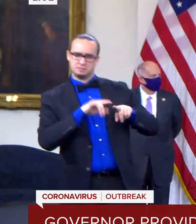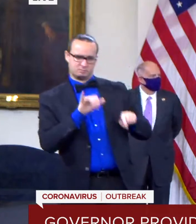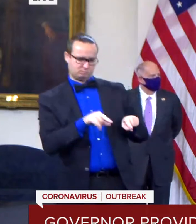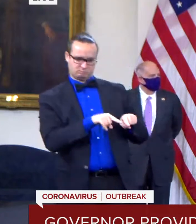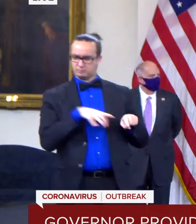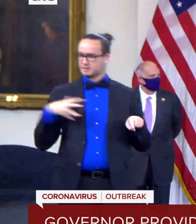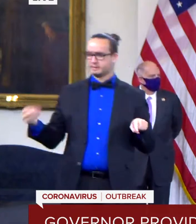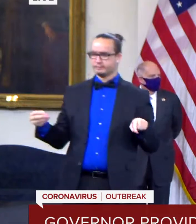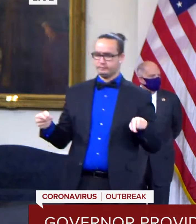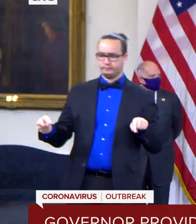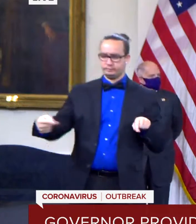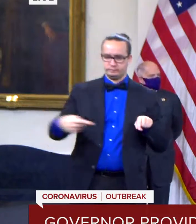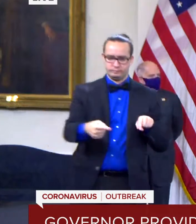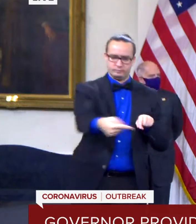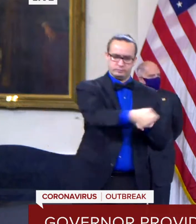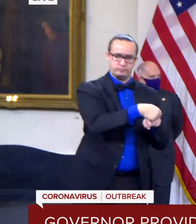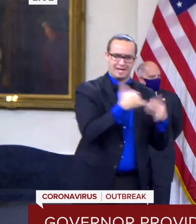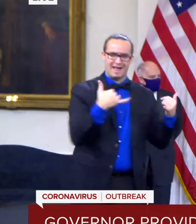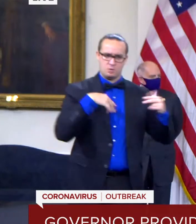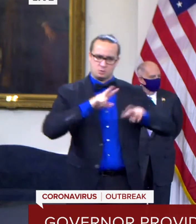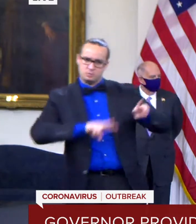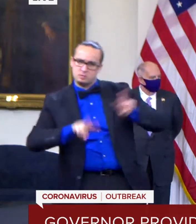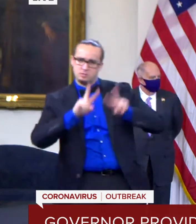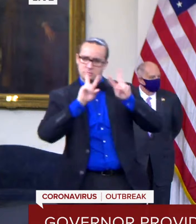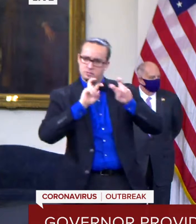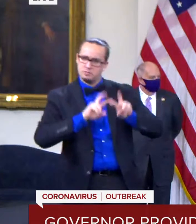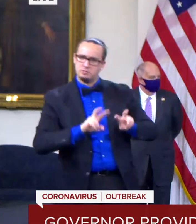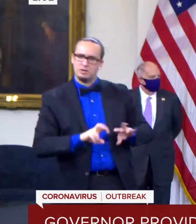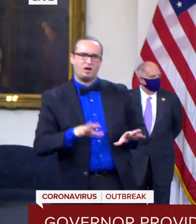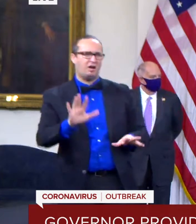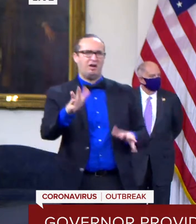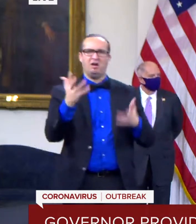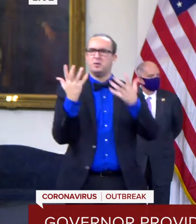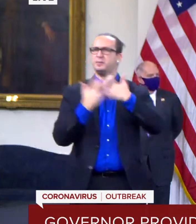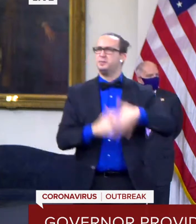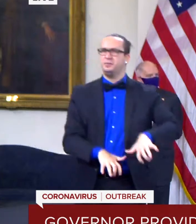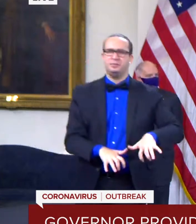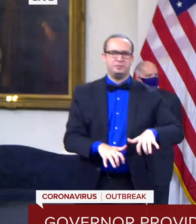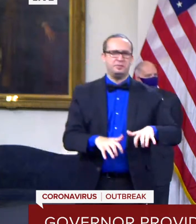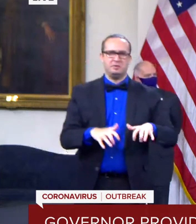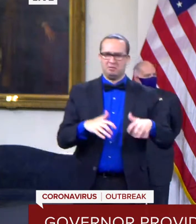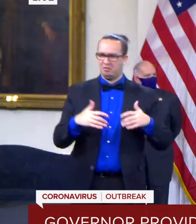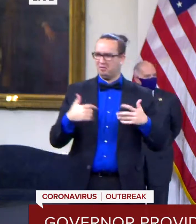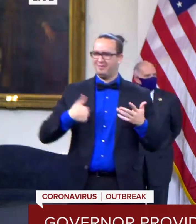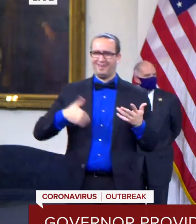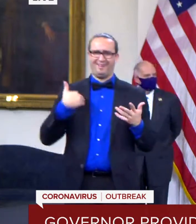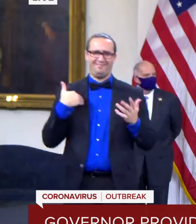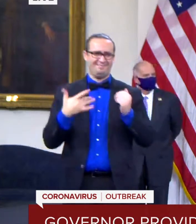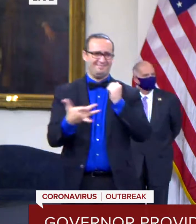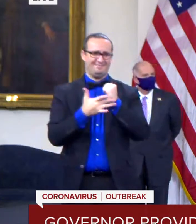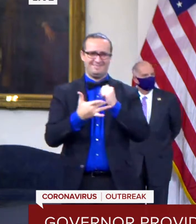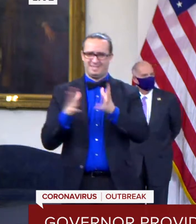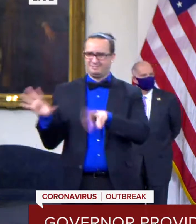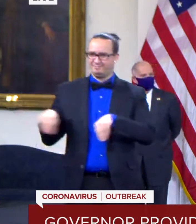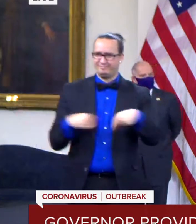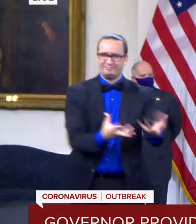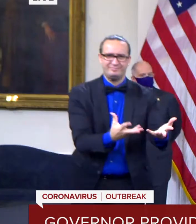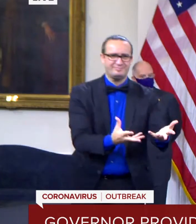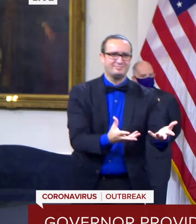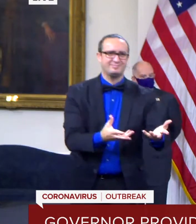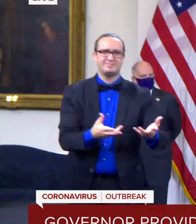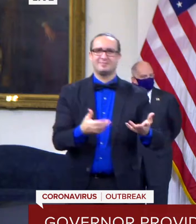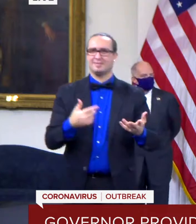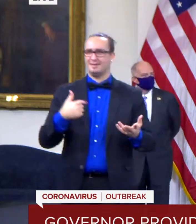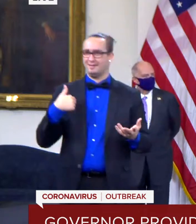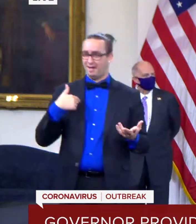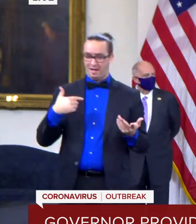efficient. We'll have the technology there for you to complete any paperwork online, and then it will be